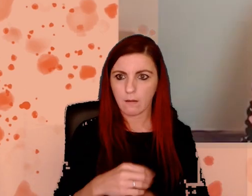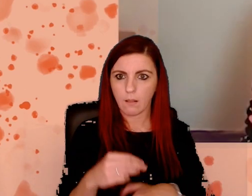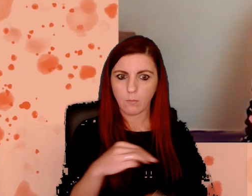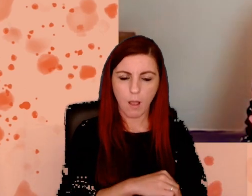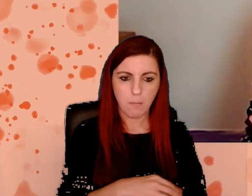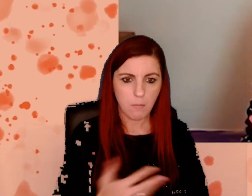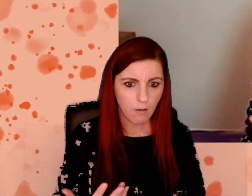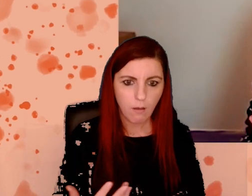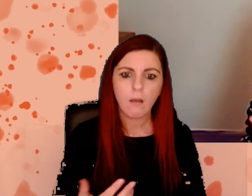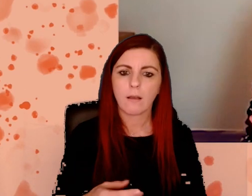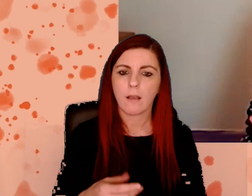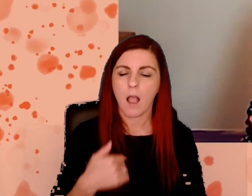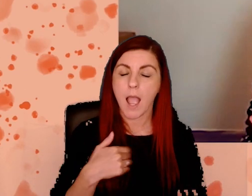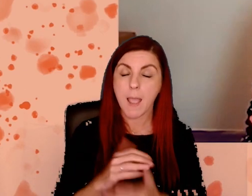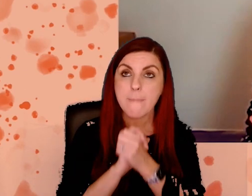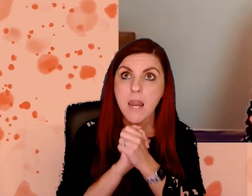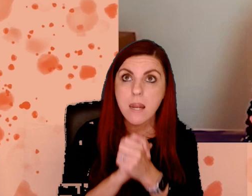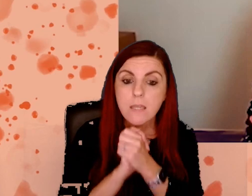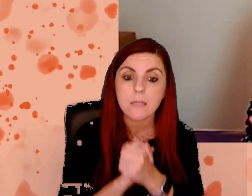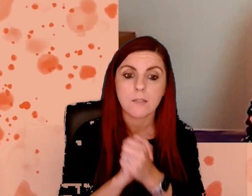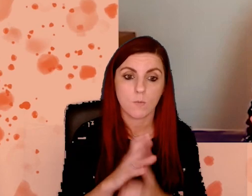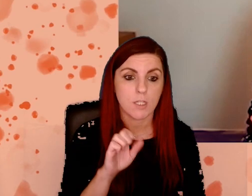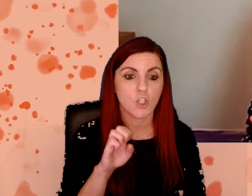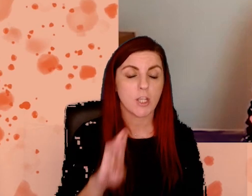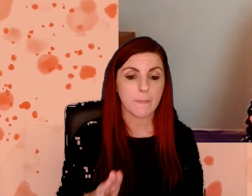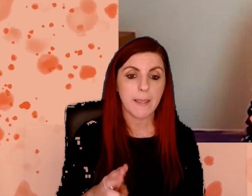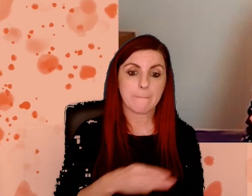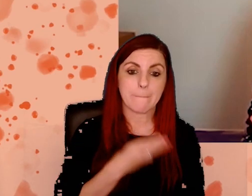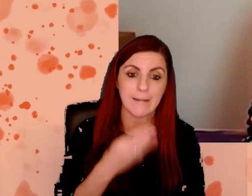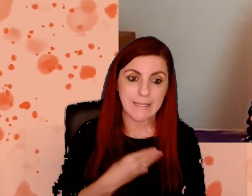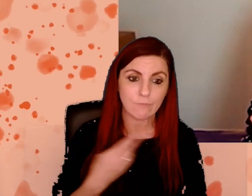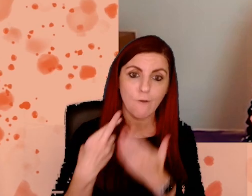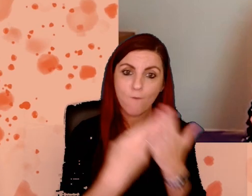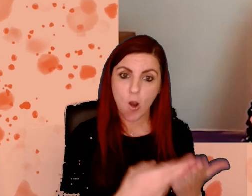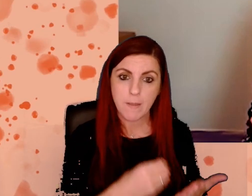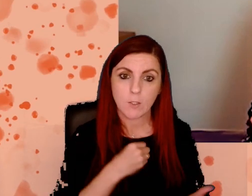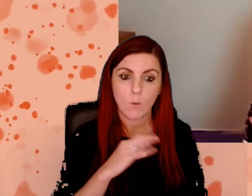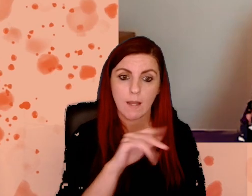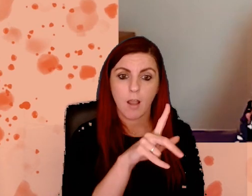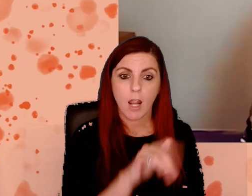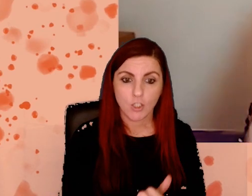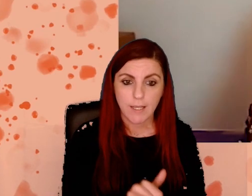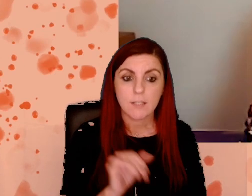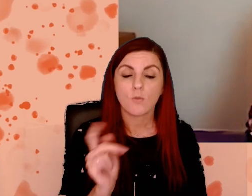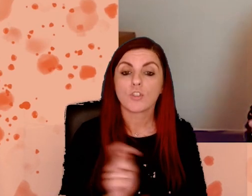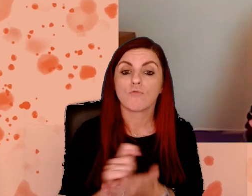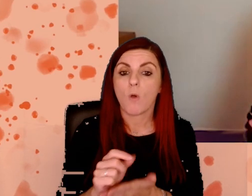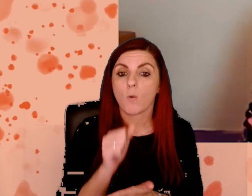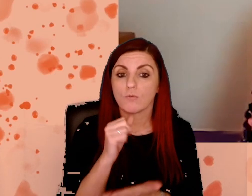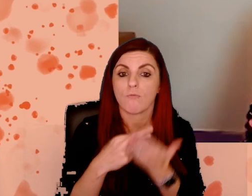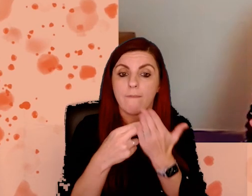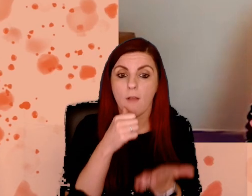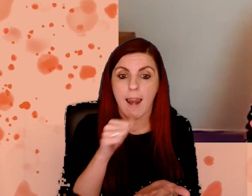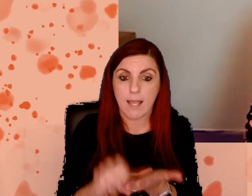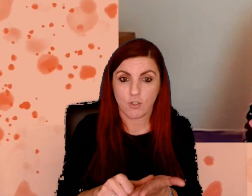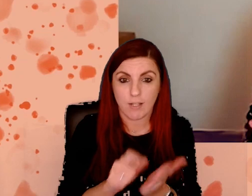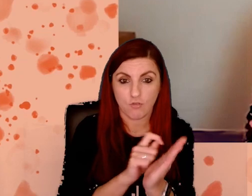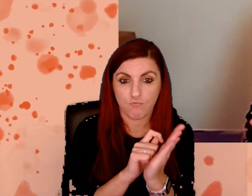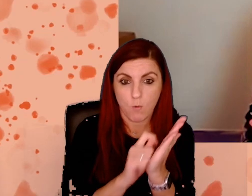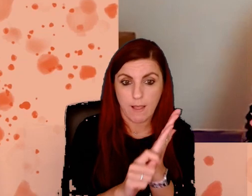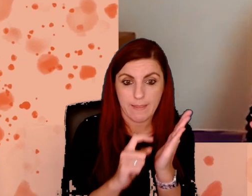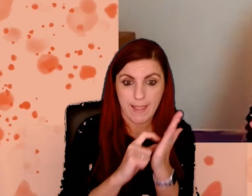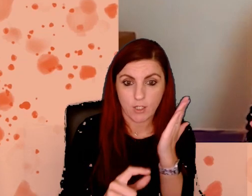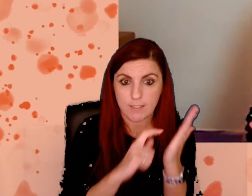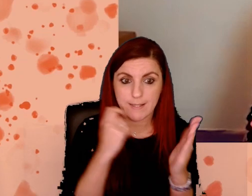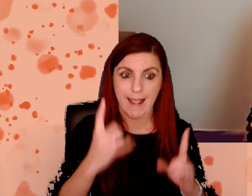problem? And I pleaded with the GP here to send me for a referral to a gynecologist. She wrote the referral letter and she put on the end of it that she